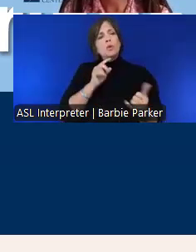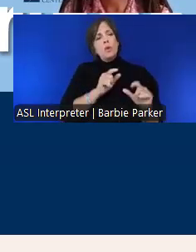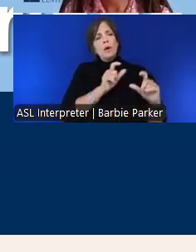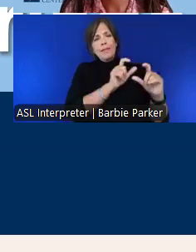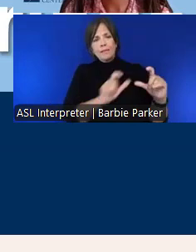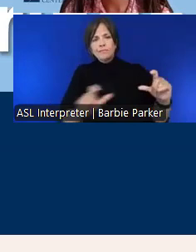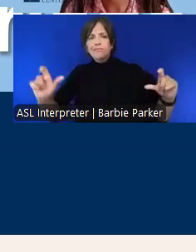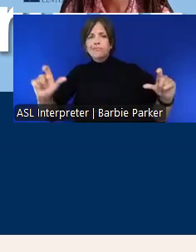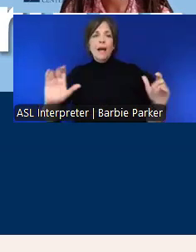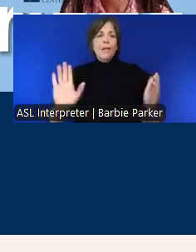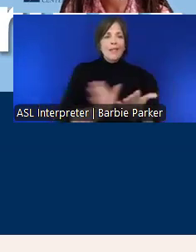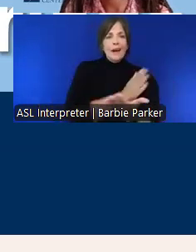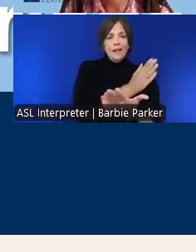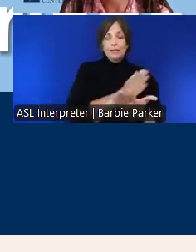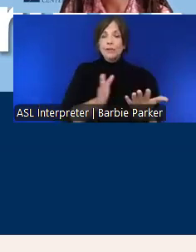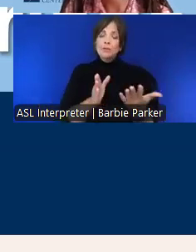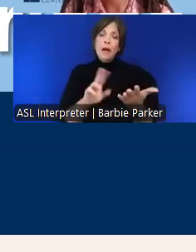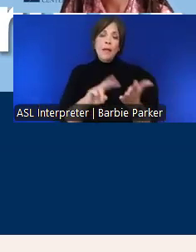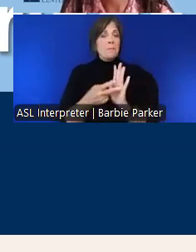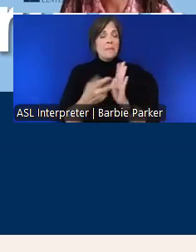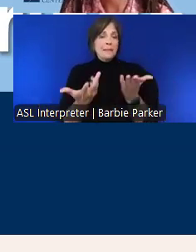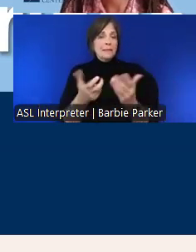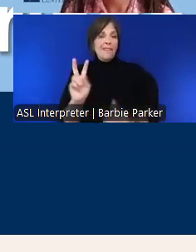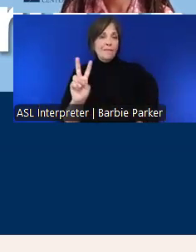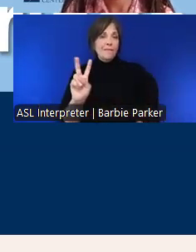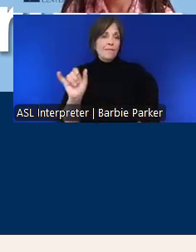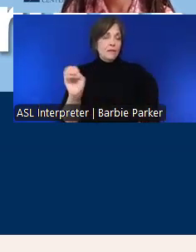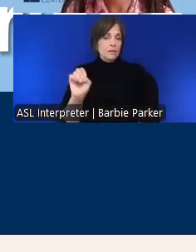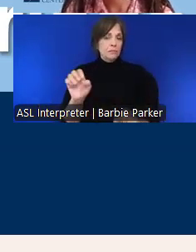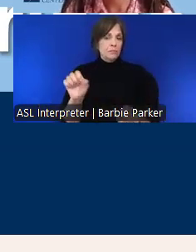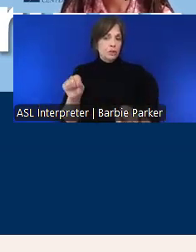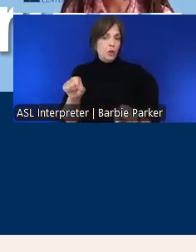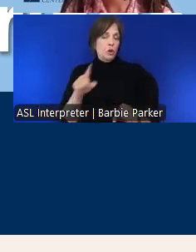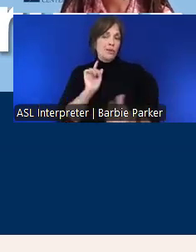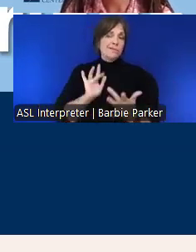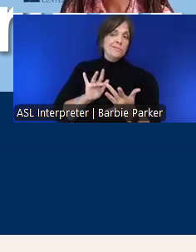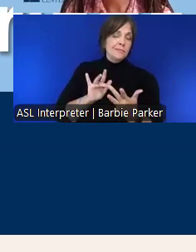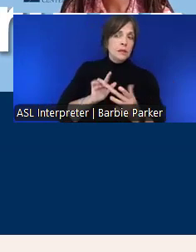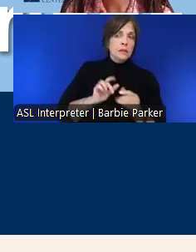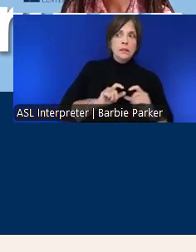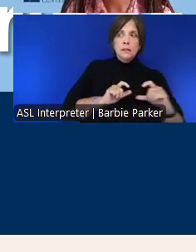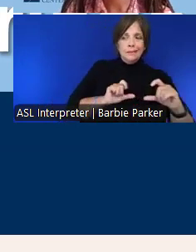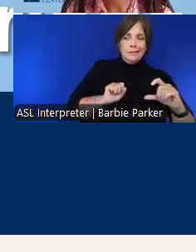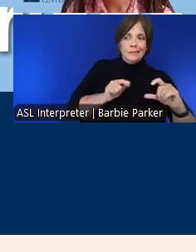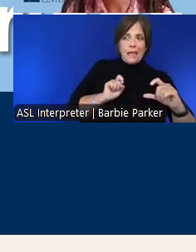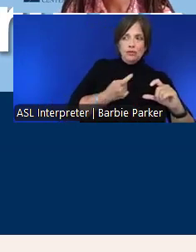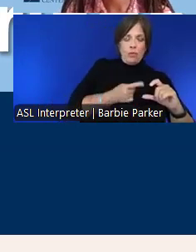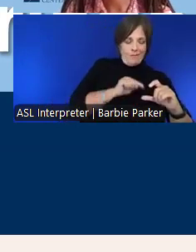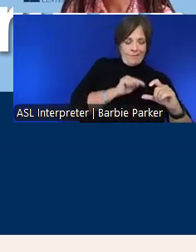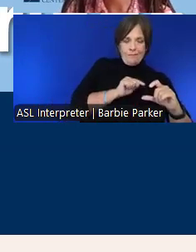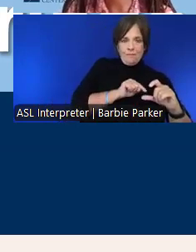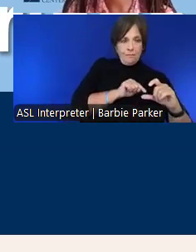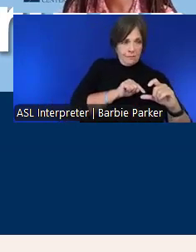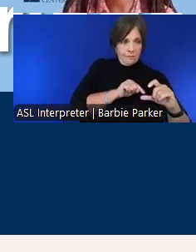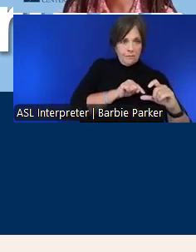potential victim could reach out to you at stage one. So it's important to think, what can your agency do